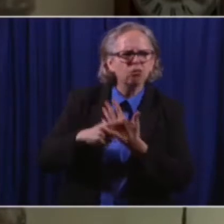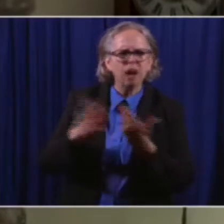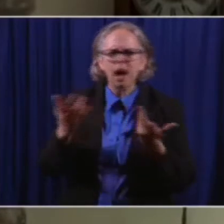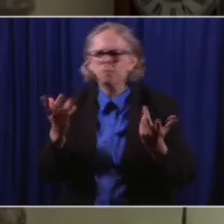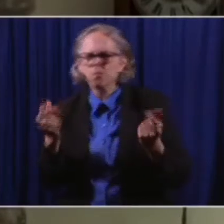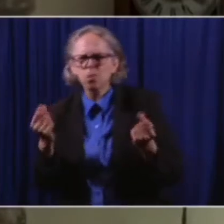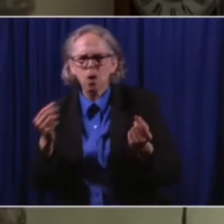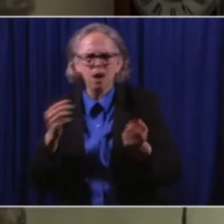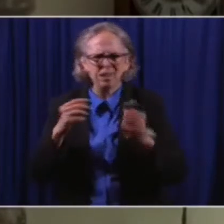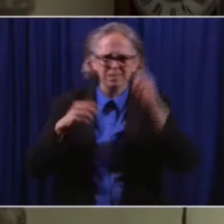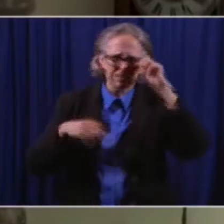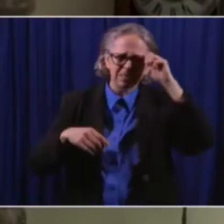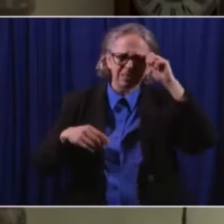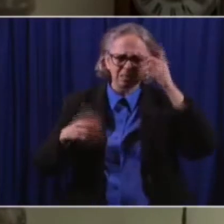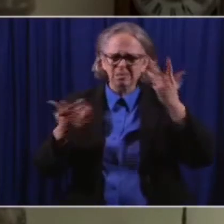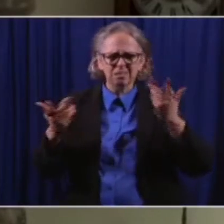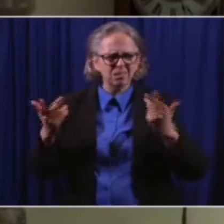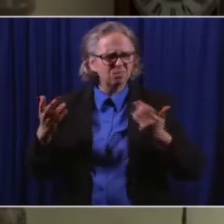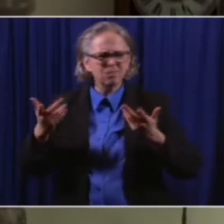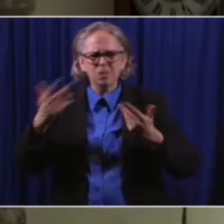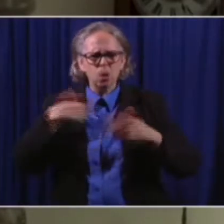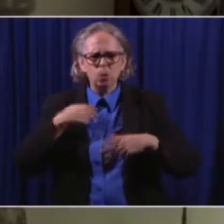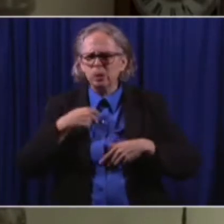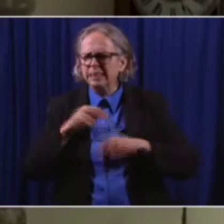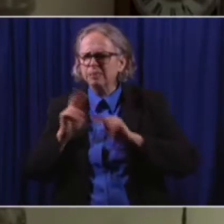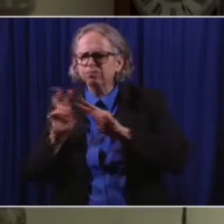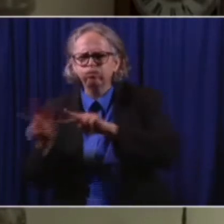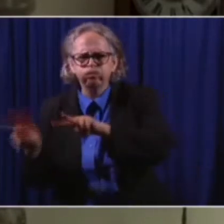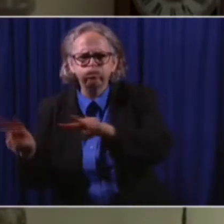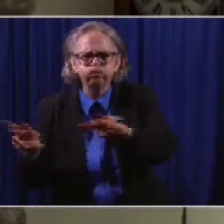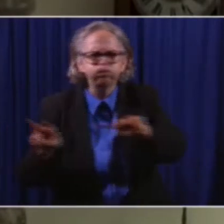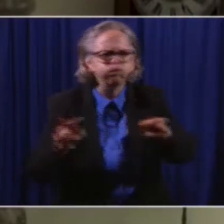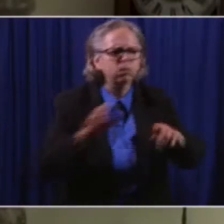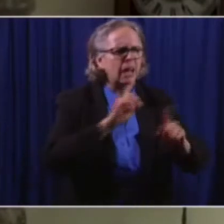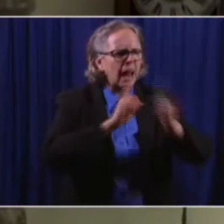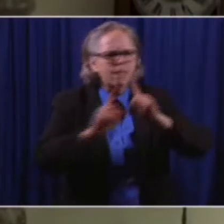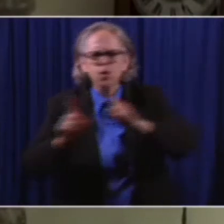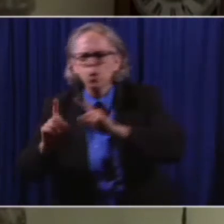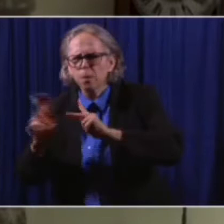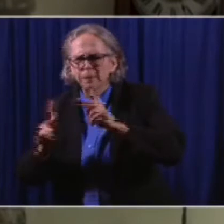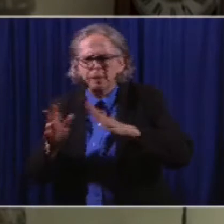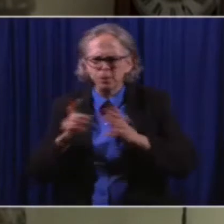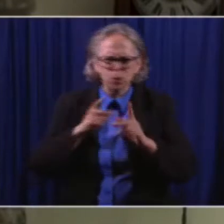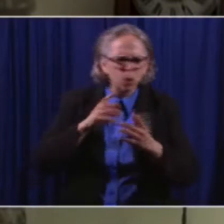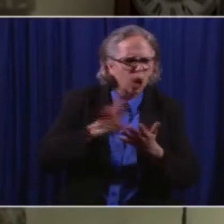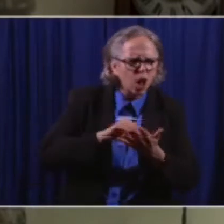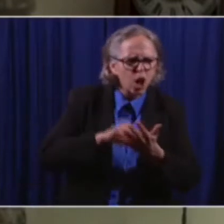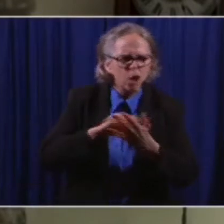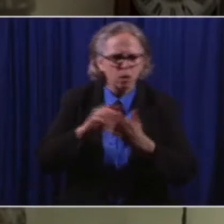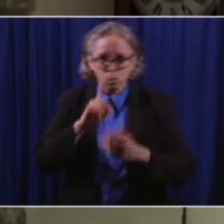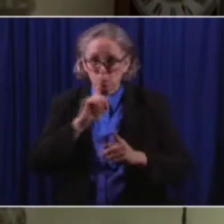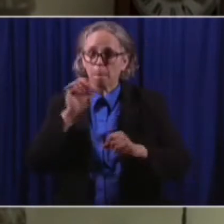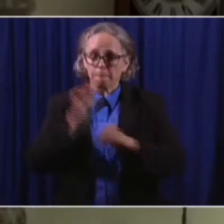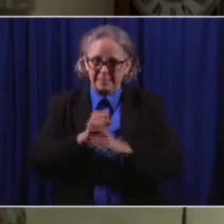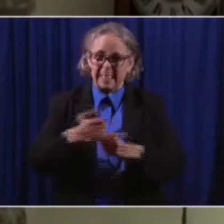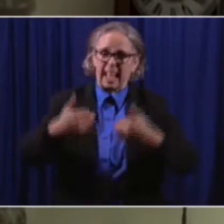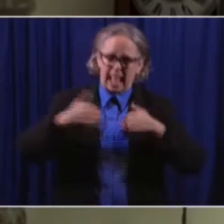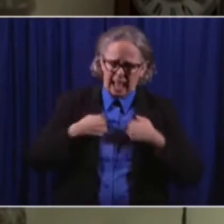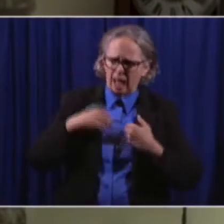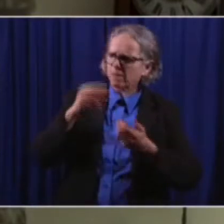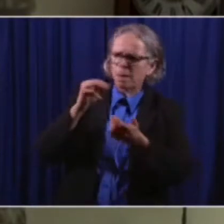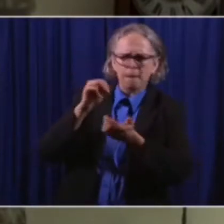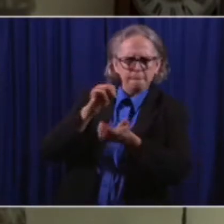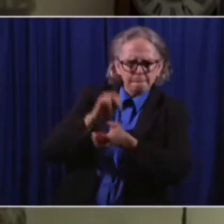to hundreds and hundreds of Ohioans who are covered by Medicaid to better understand what their actual experiences